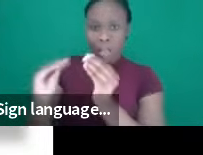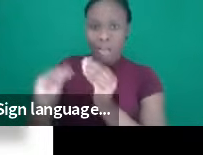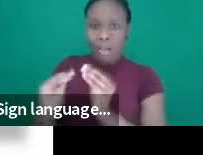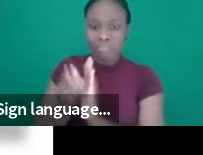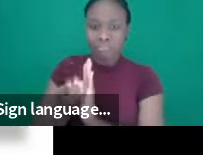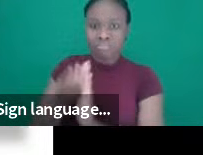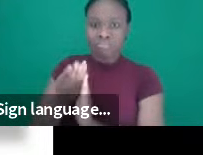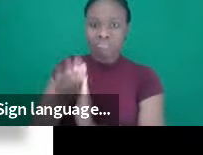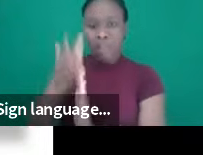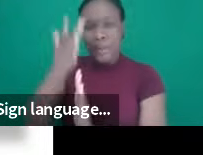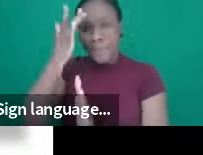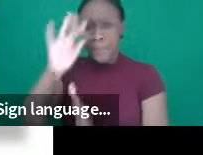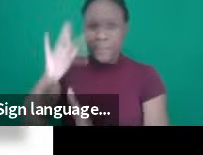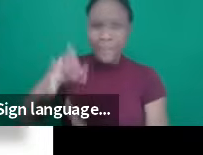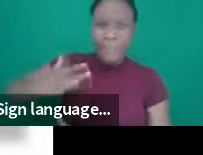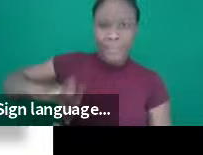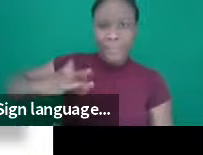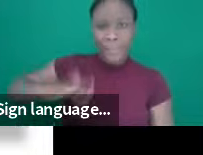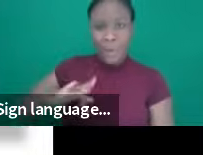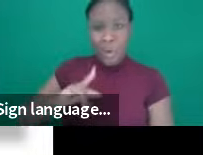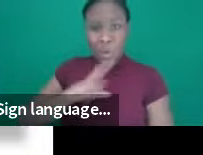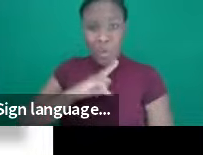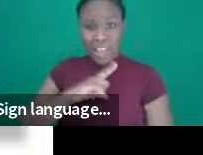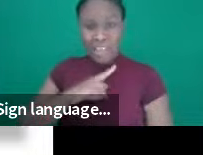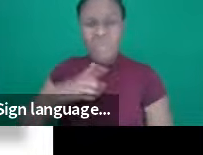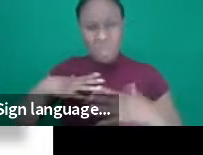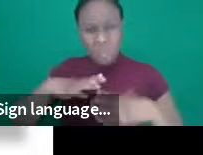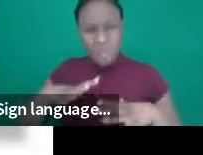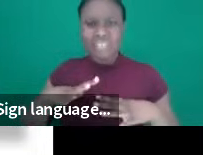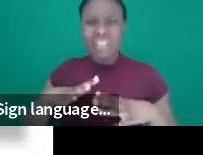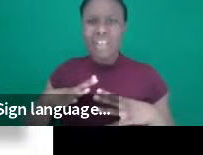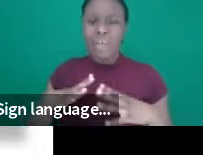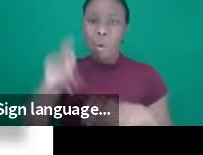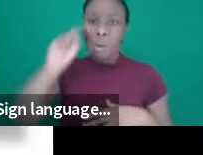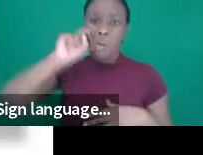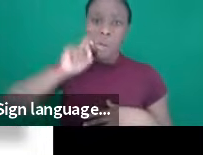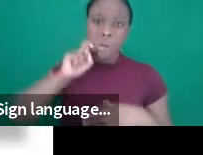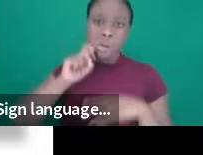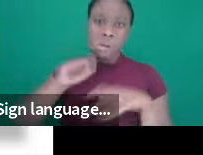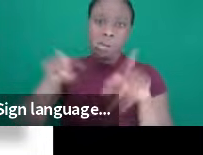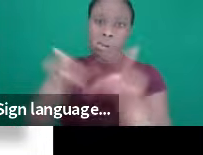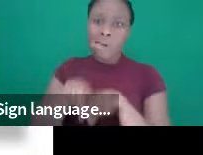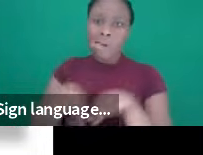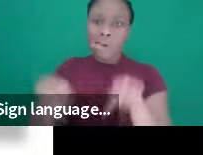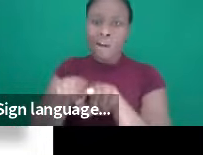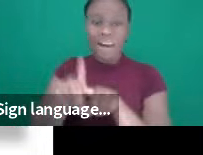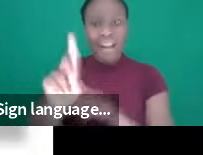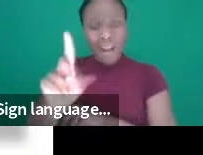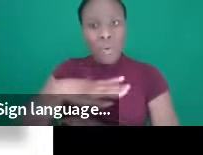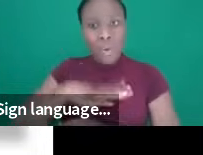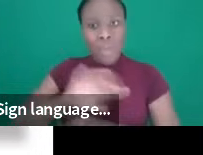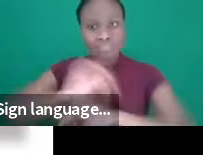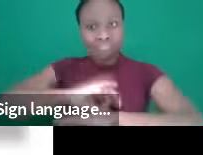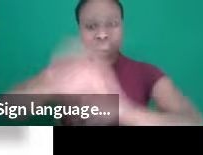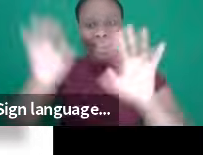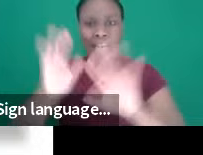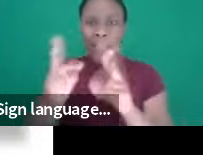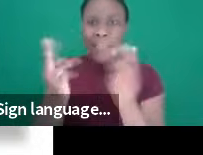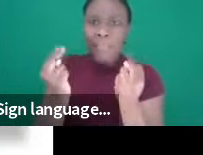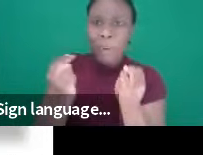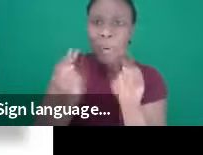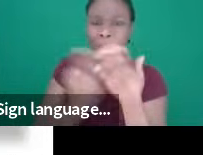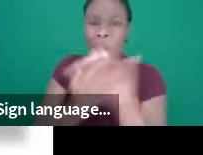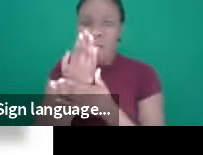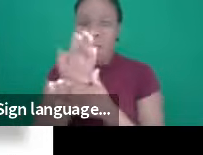a modern, smart organization, and we want you to trust us. And our analysis is informed by primarily